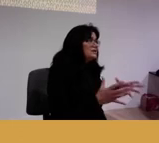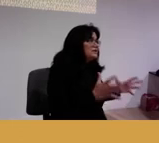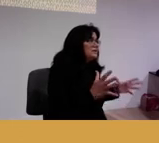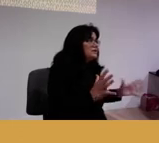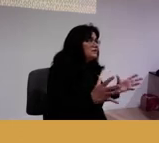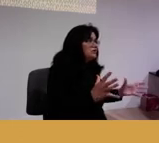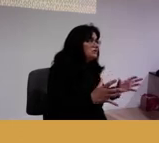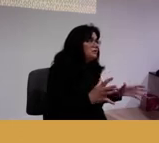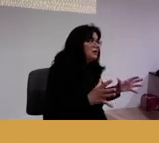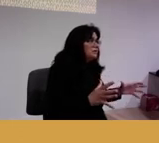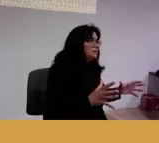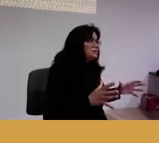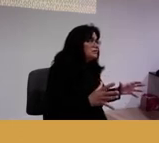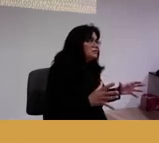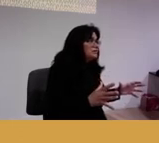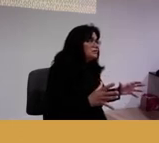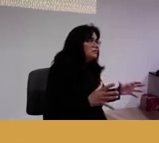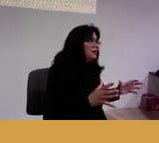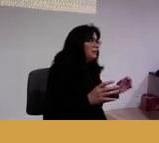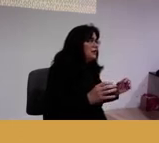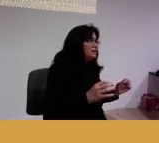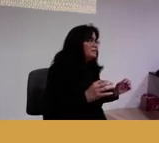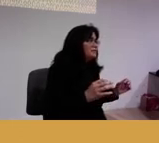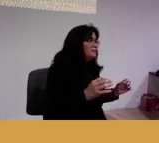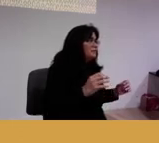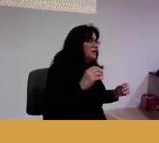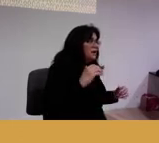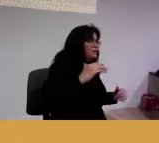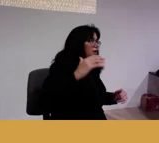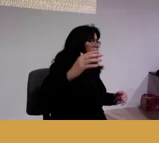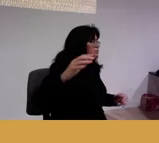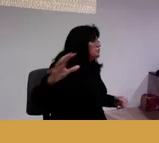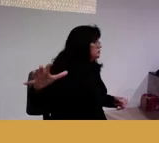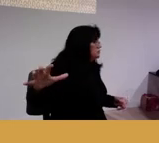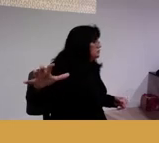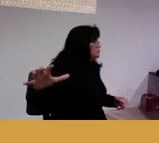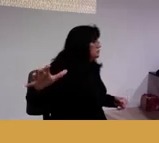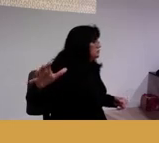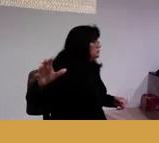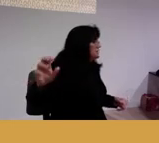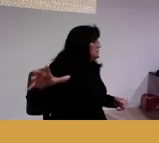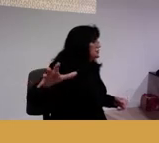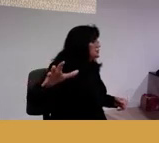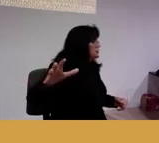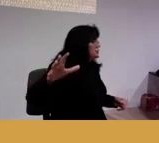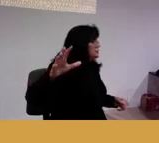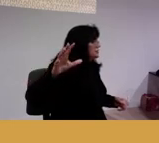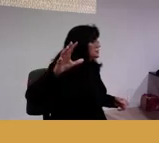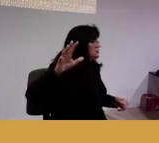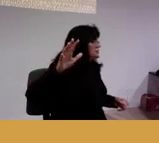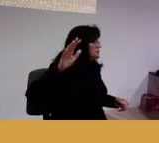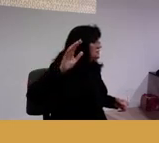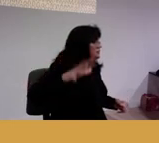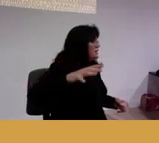So we need to deconstruct our arguments around how we've come to exclude Indigenous